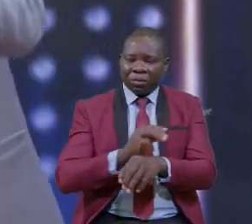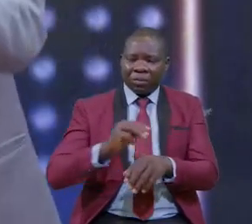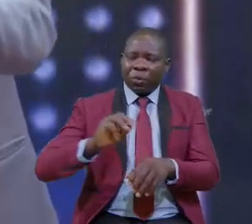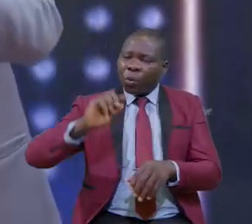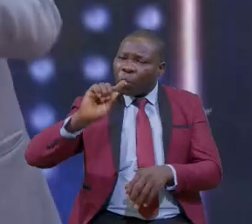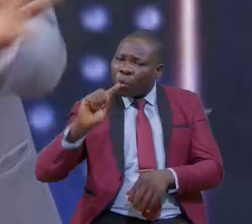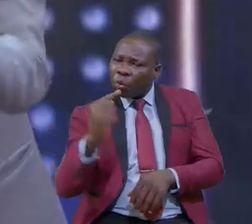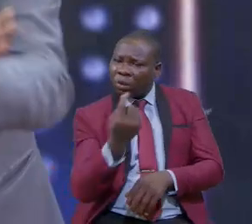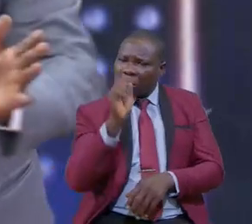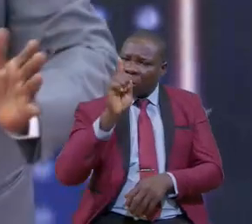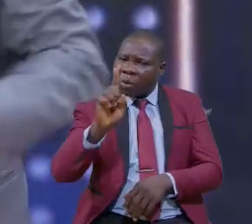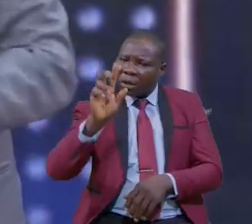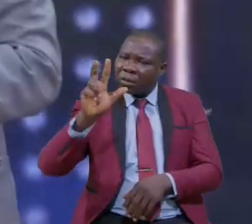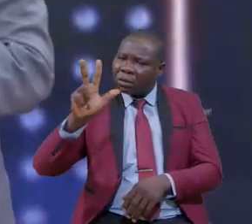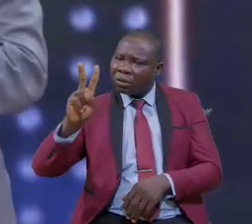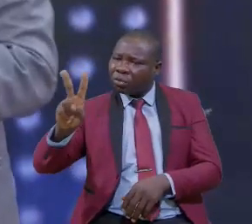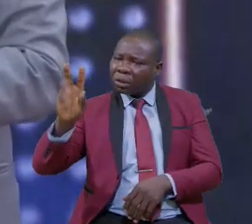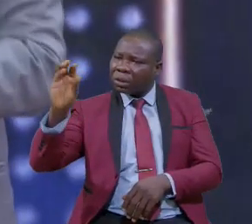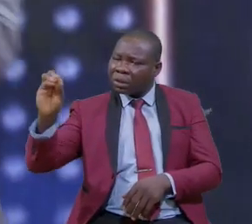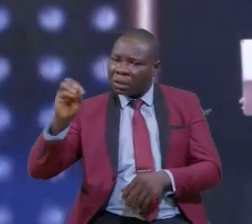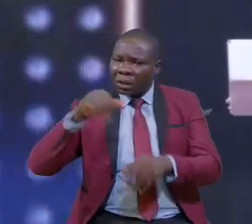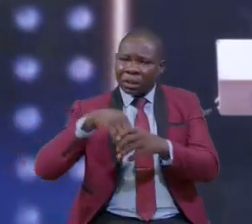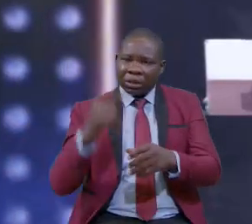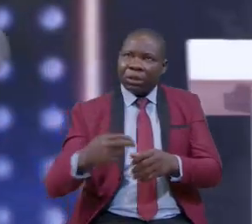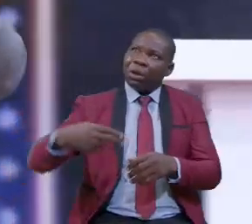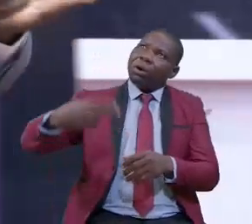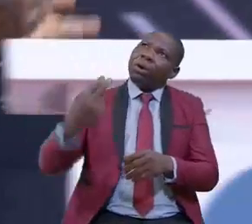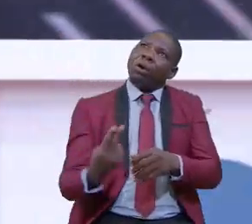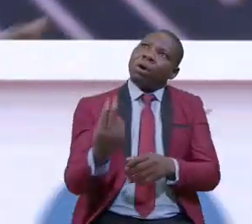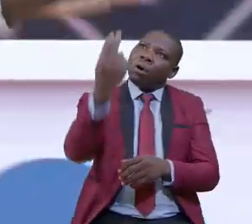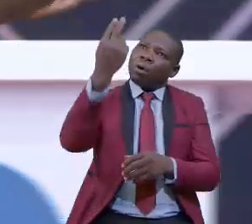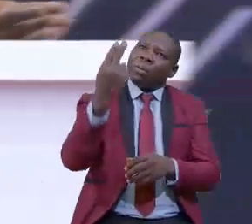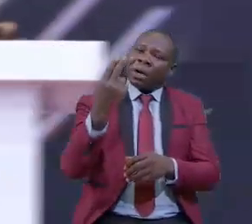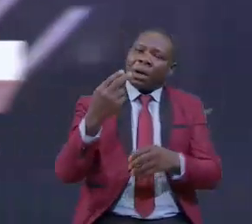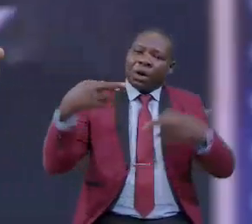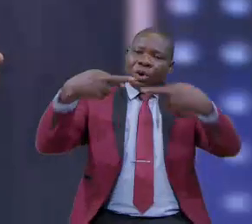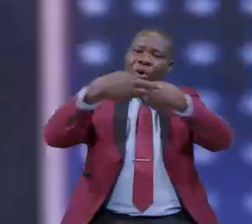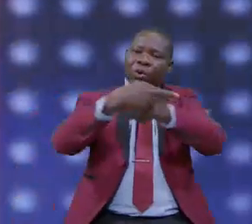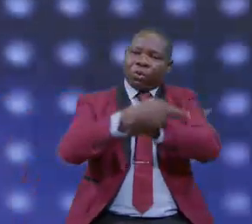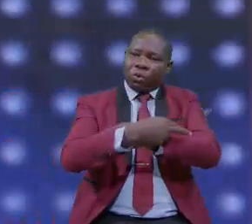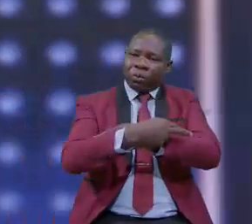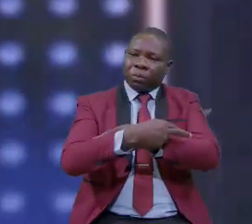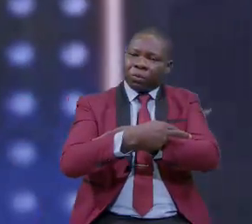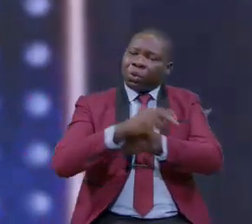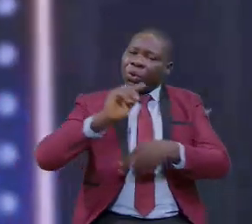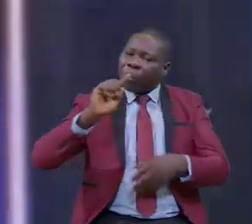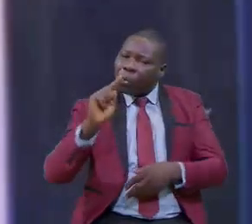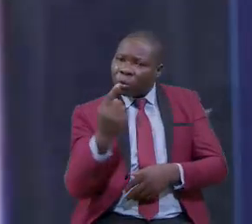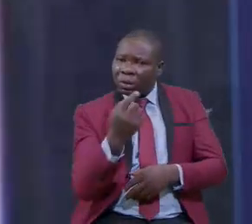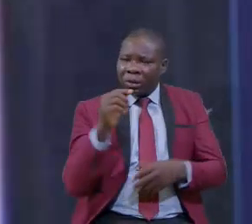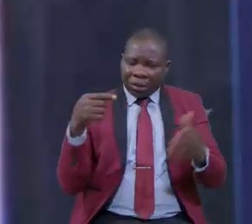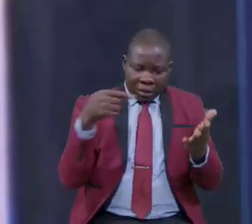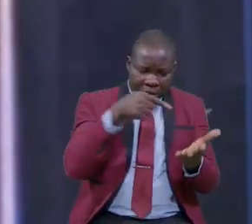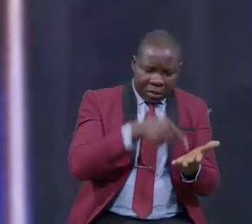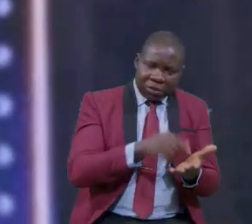When they had all these qualities of Christ, only 120 went forth and they changed